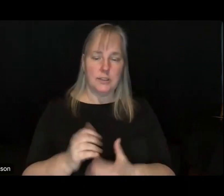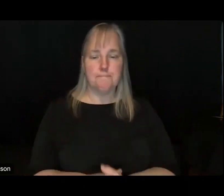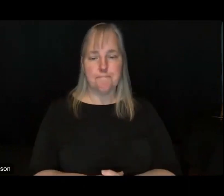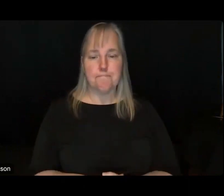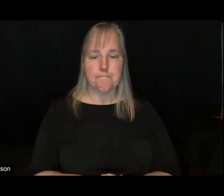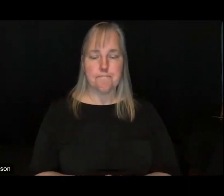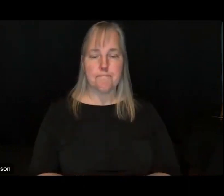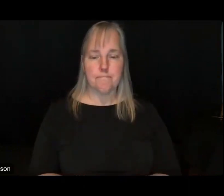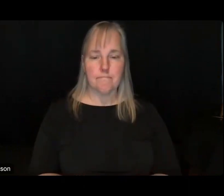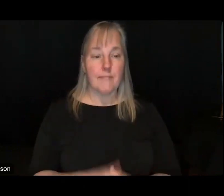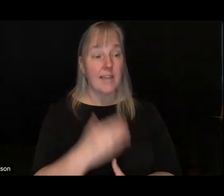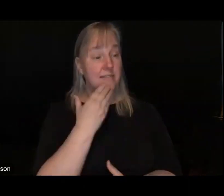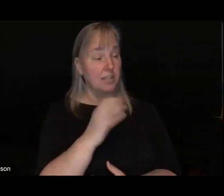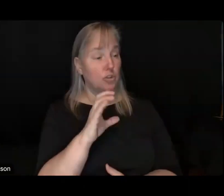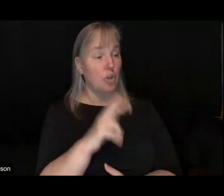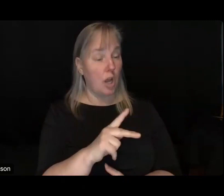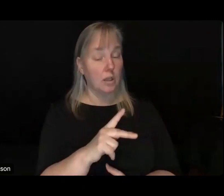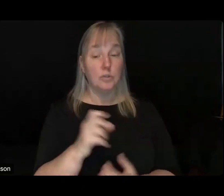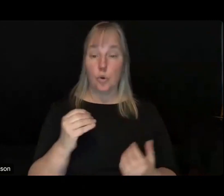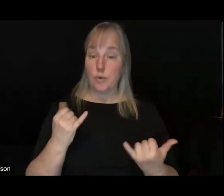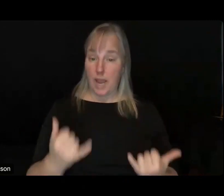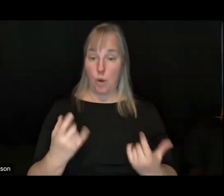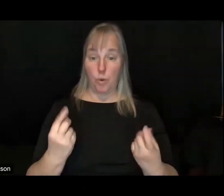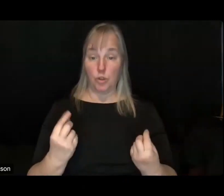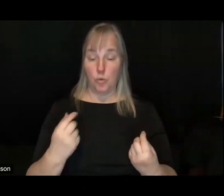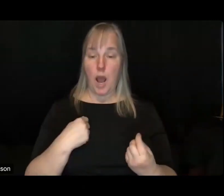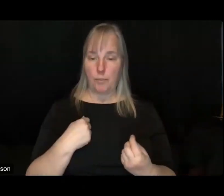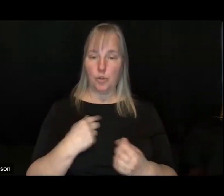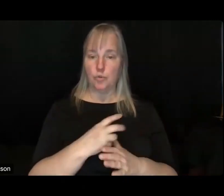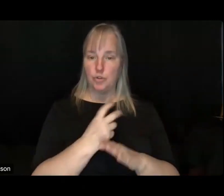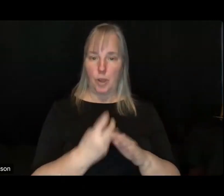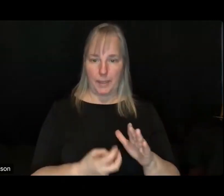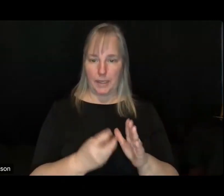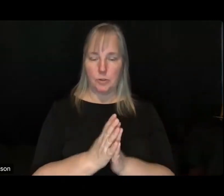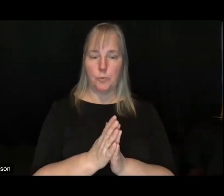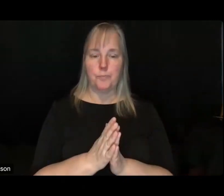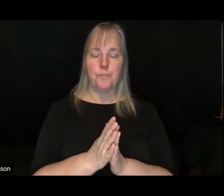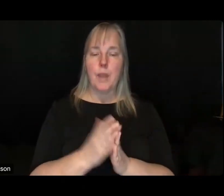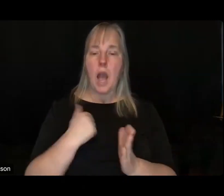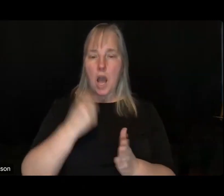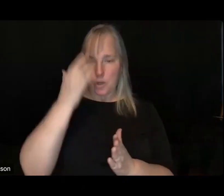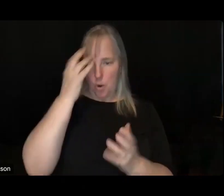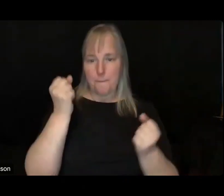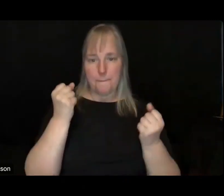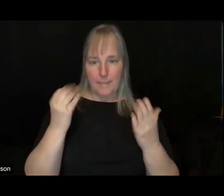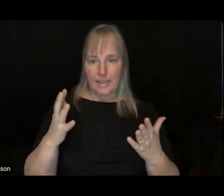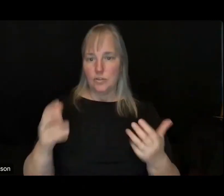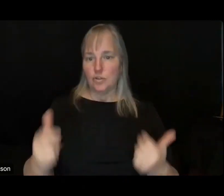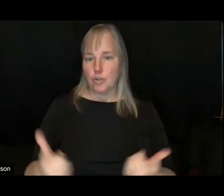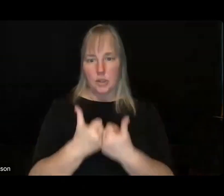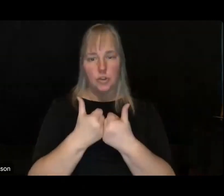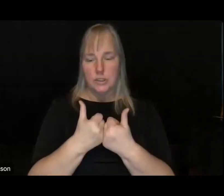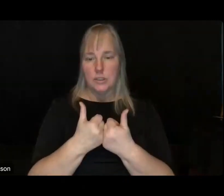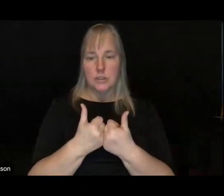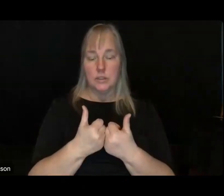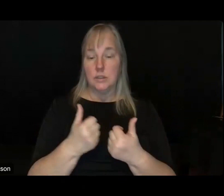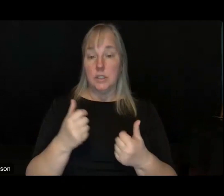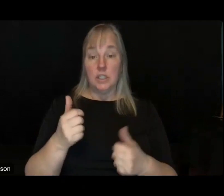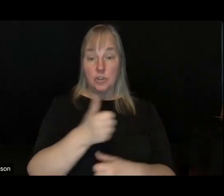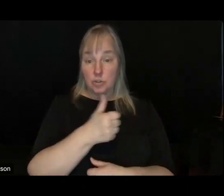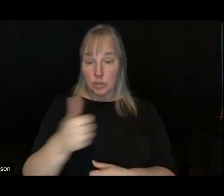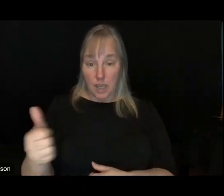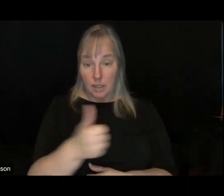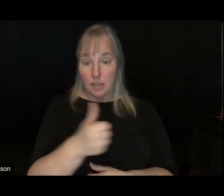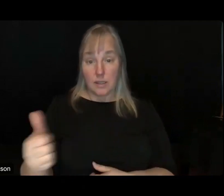Thanks, Chuck. Mhm. So now I'm going to jump into, so like I know that there are like a lot of the challenges, transportation,